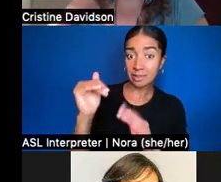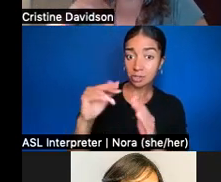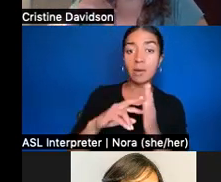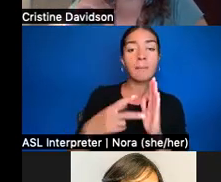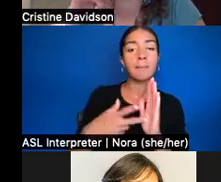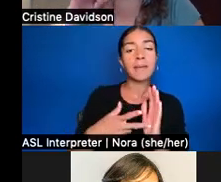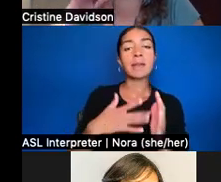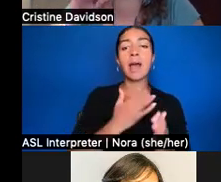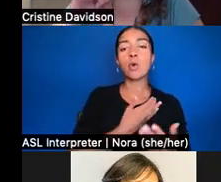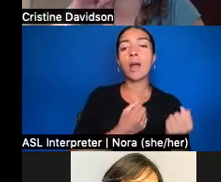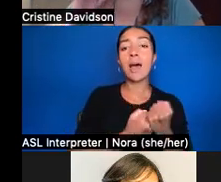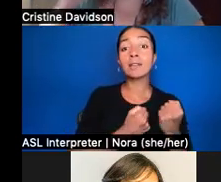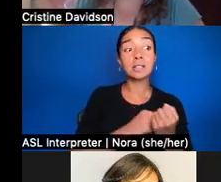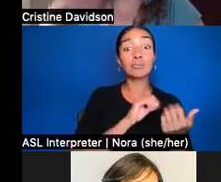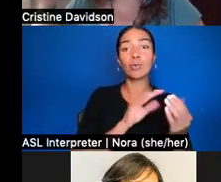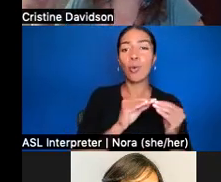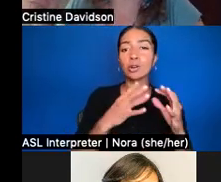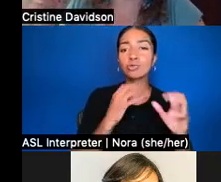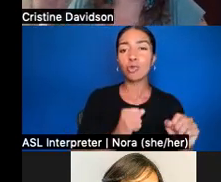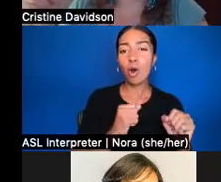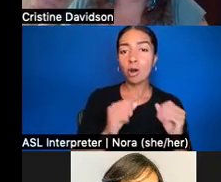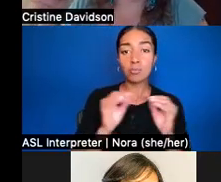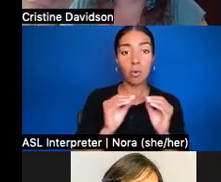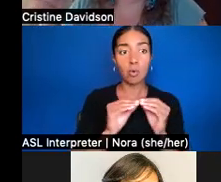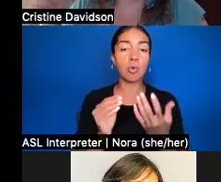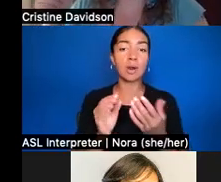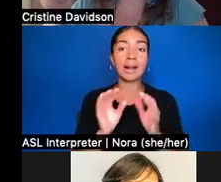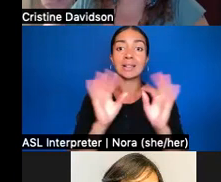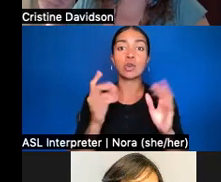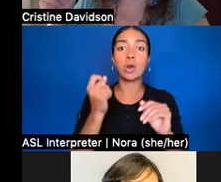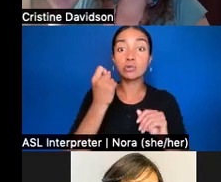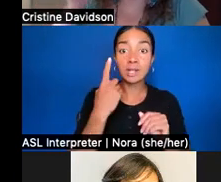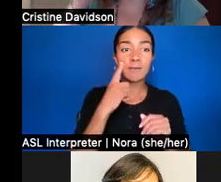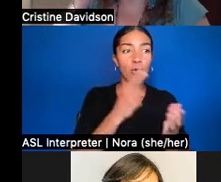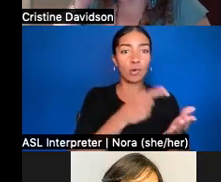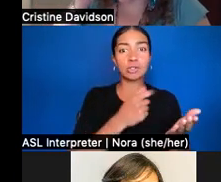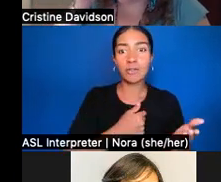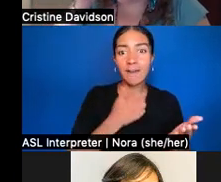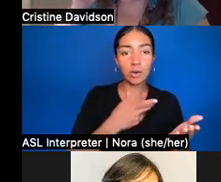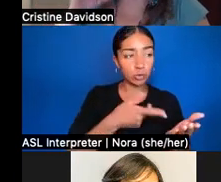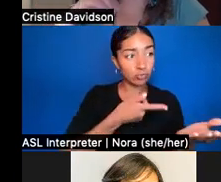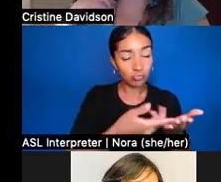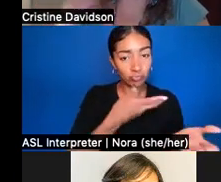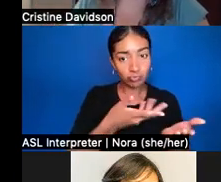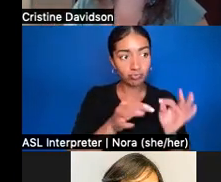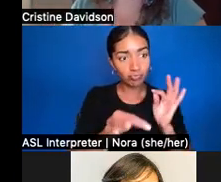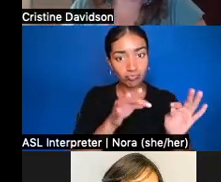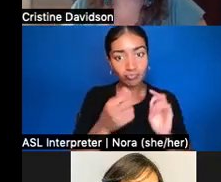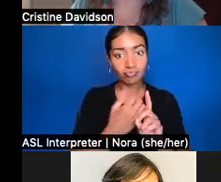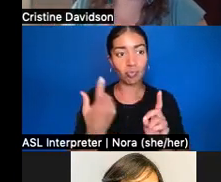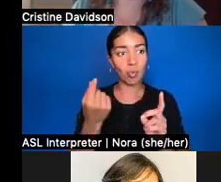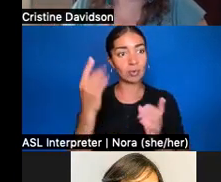advocacy can be, and the clearer understanding a survivor will have, right? Because it's such a